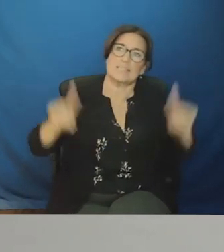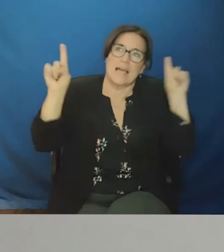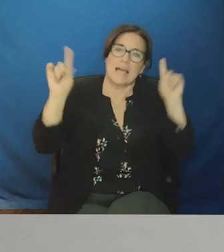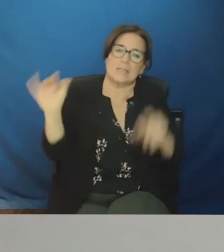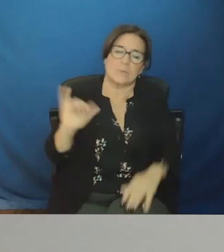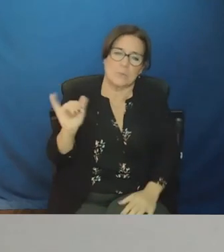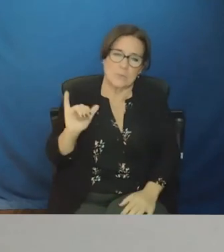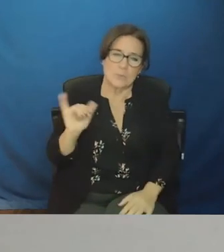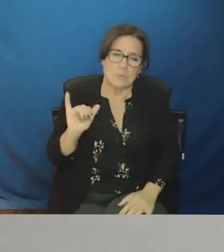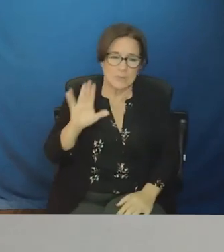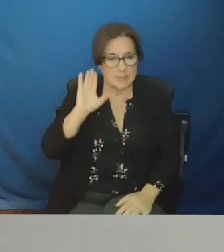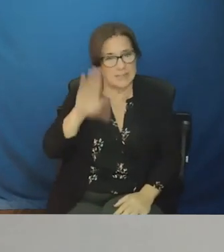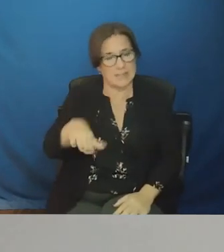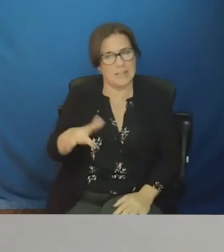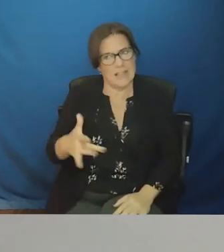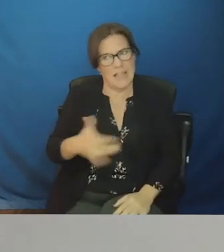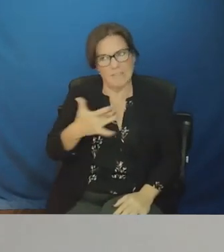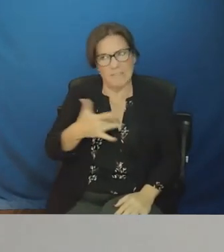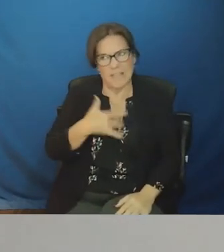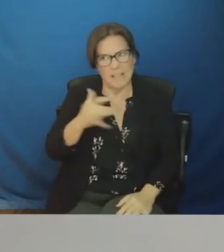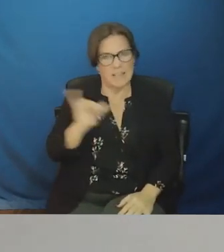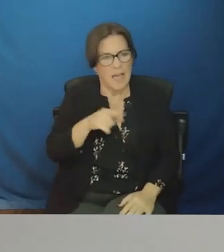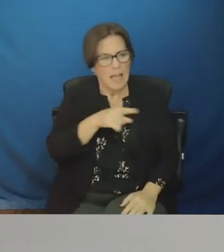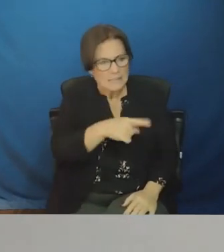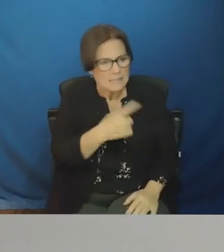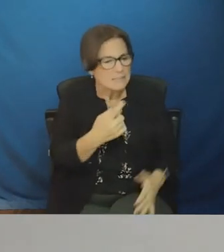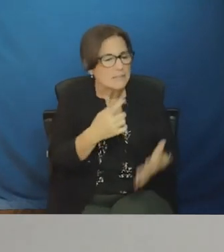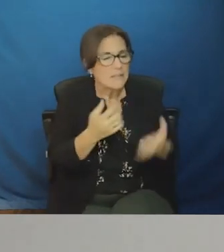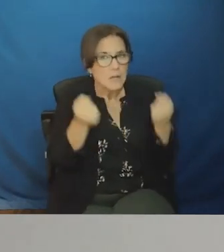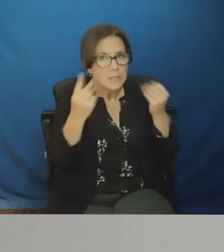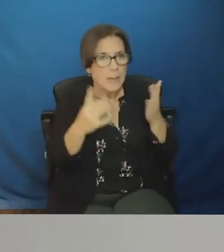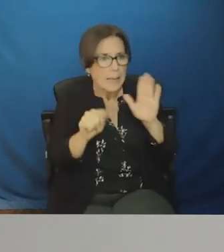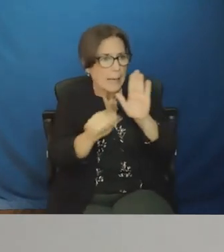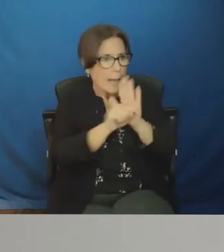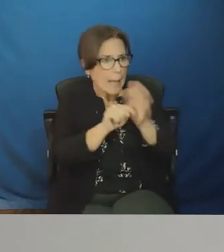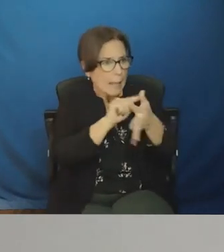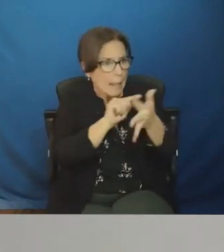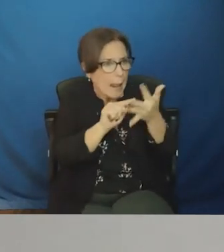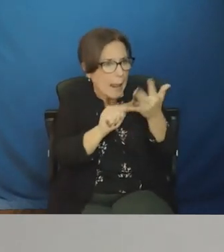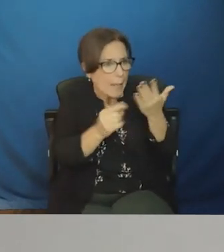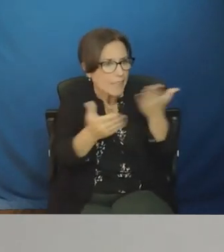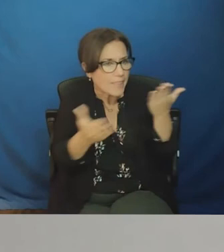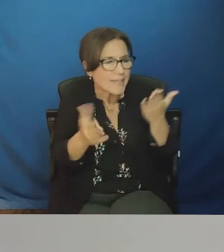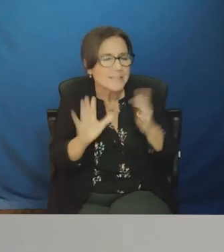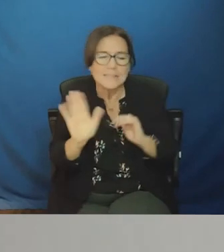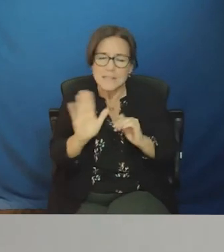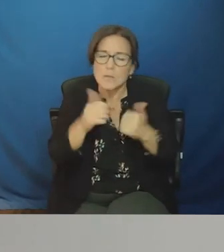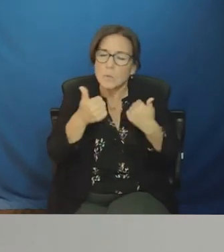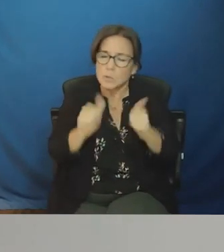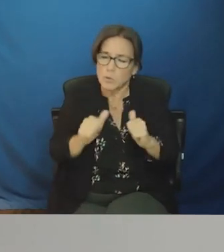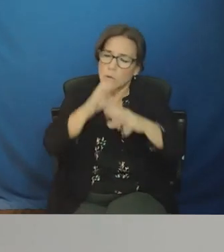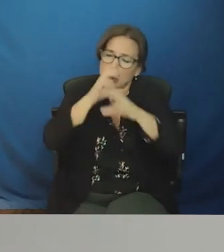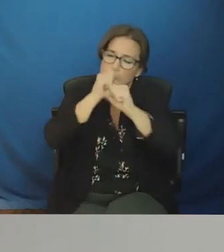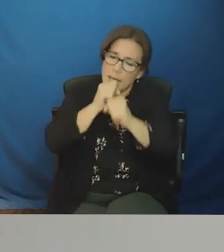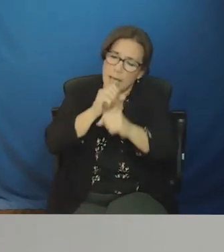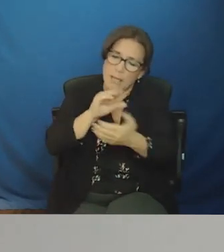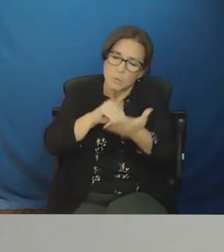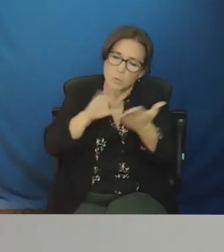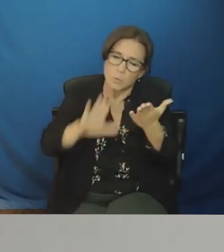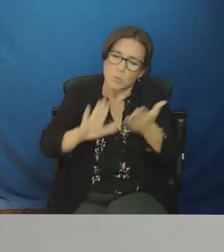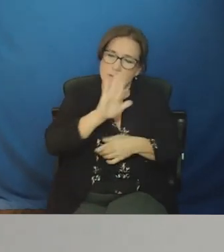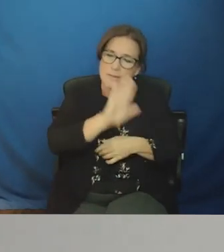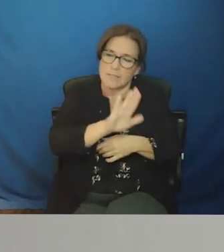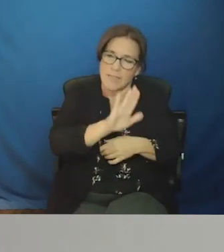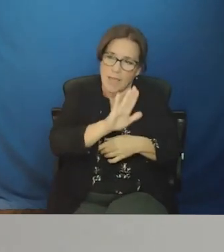just feels like there's something wrong, but really you're just trying to, the higher part is protect but it all doesn't also show the success that